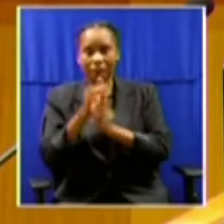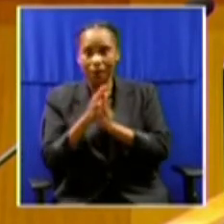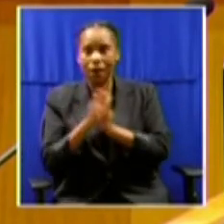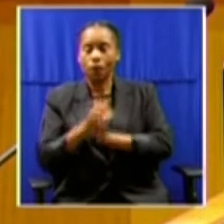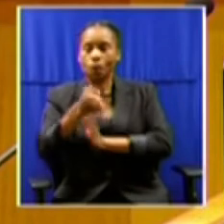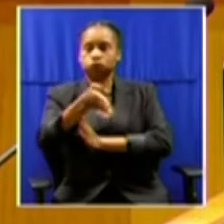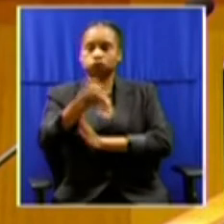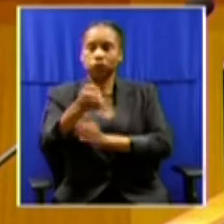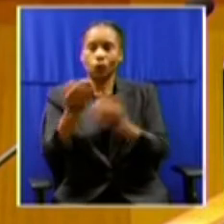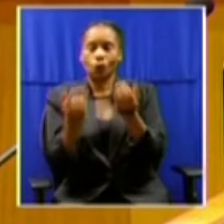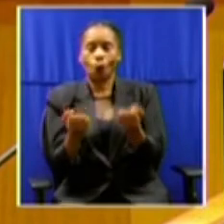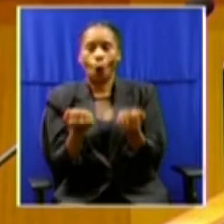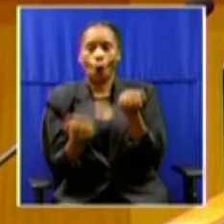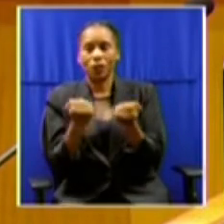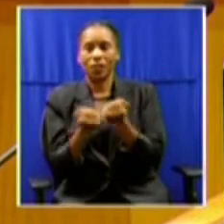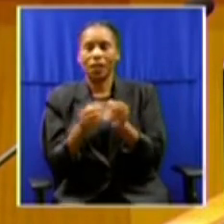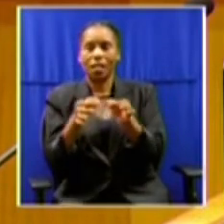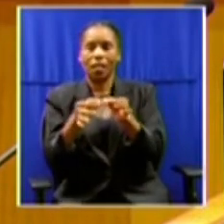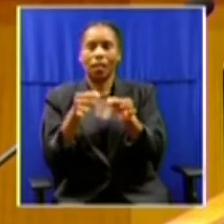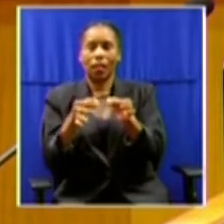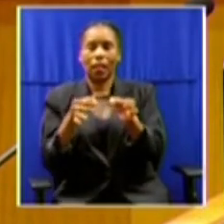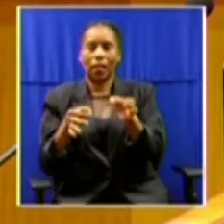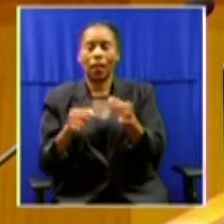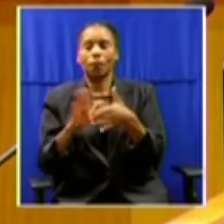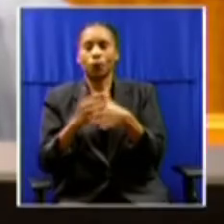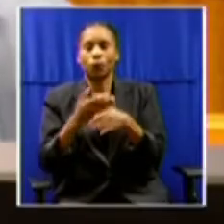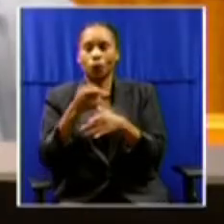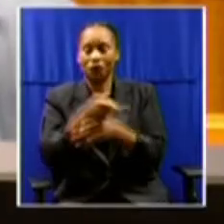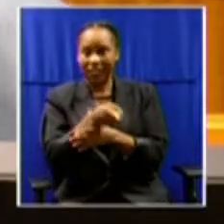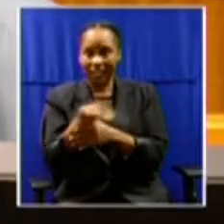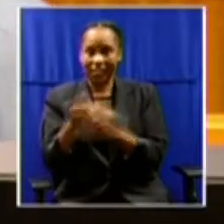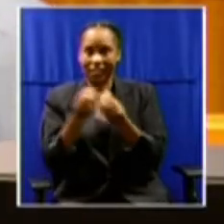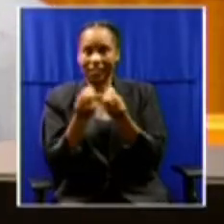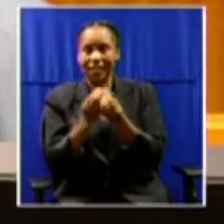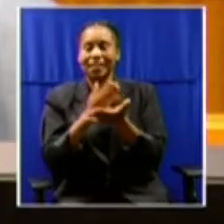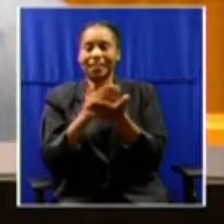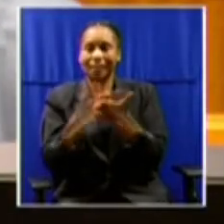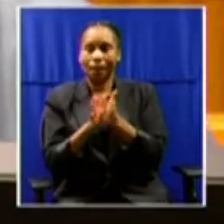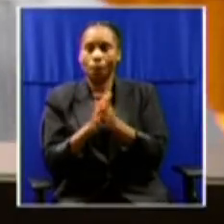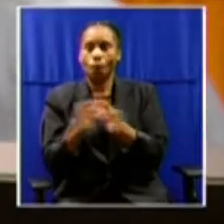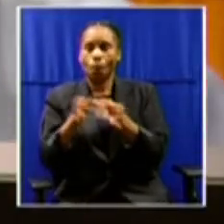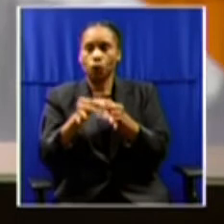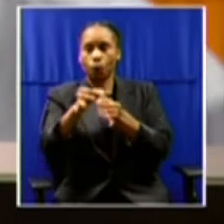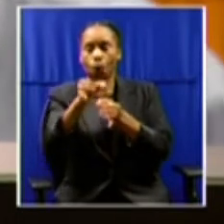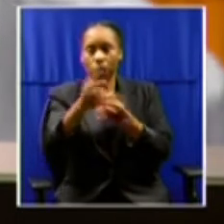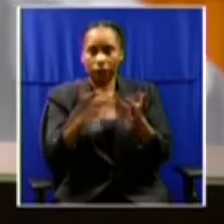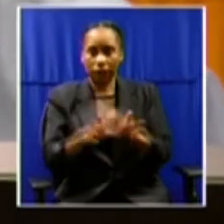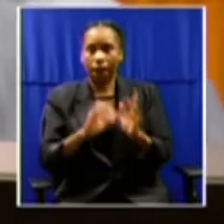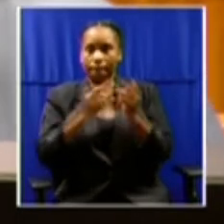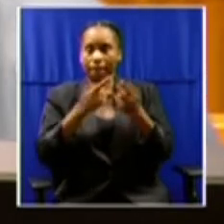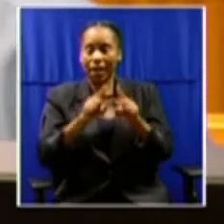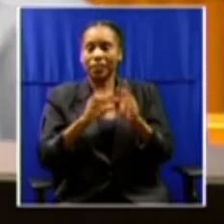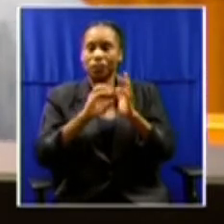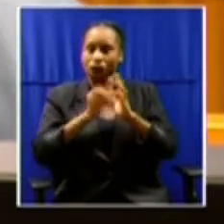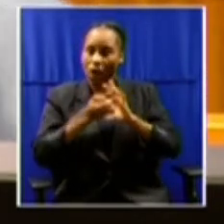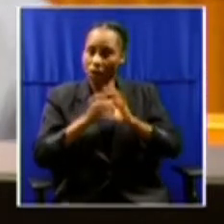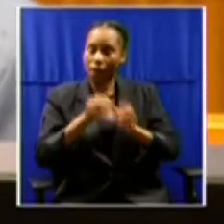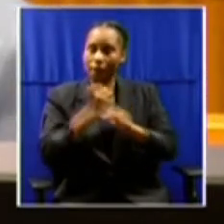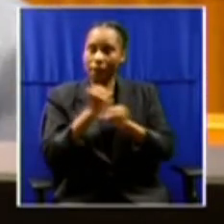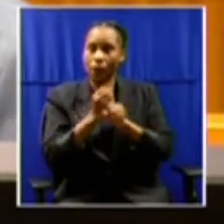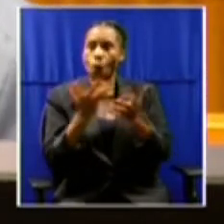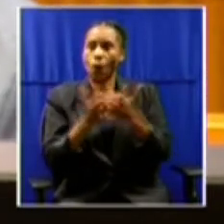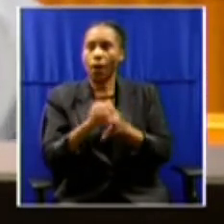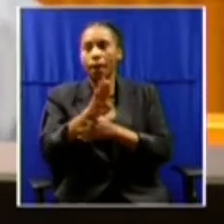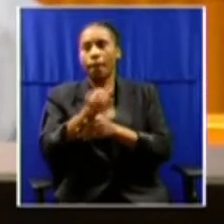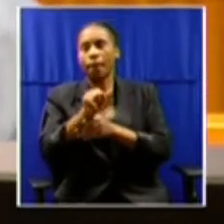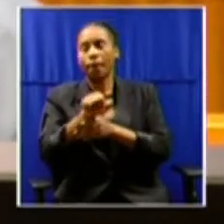delayed because of these factors, and some were postponed. But efforts were made where bail was granted to enable